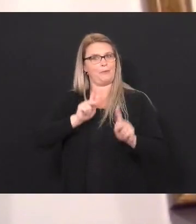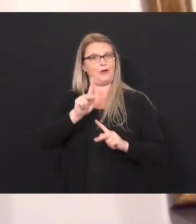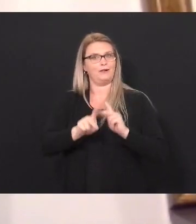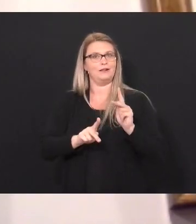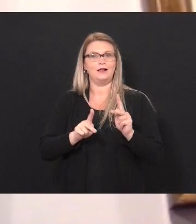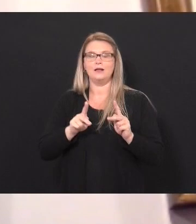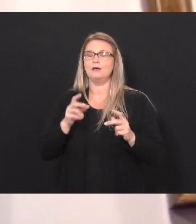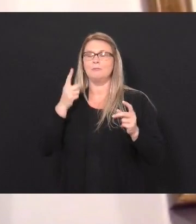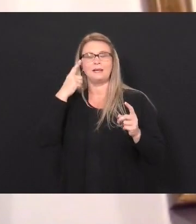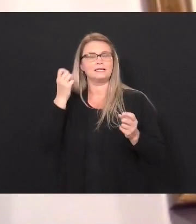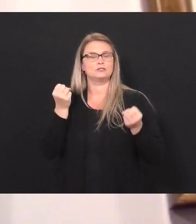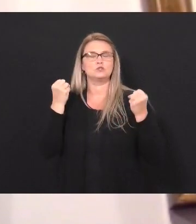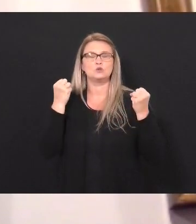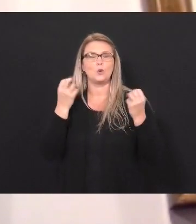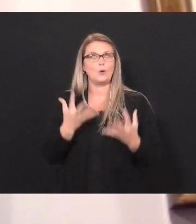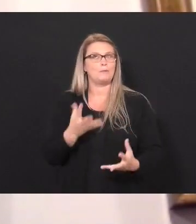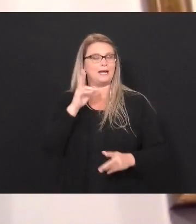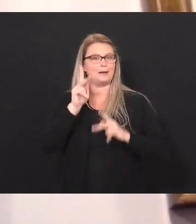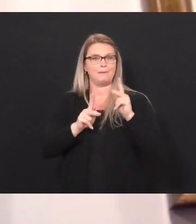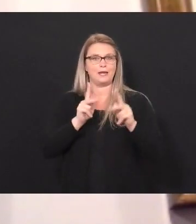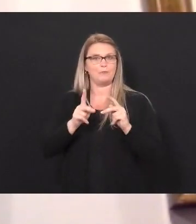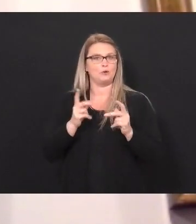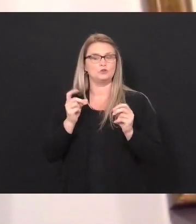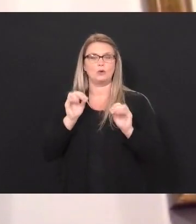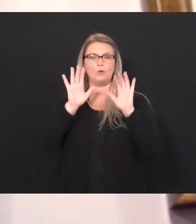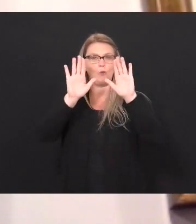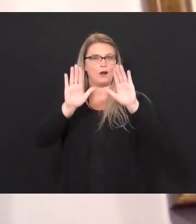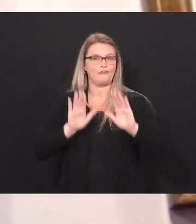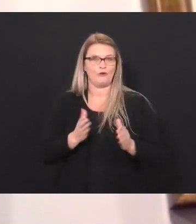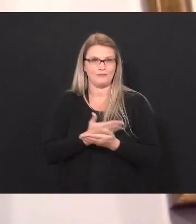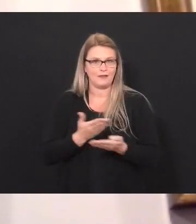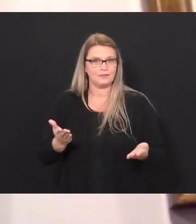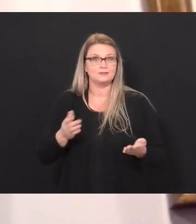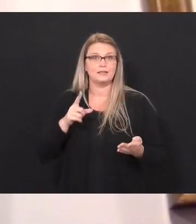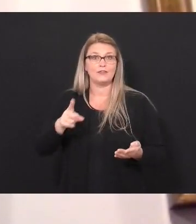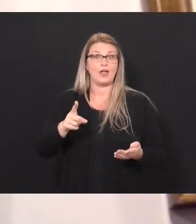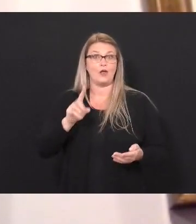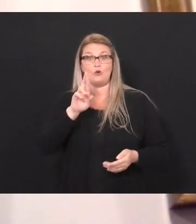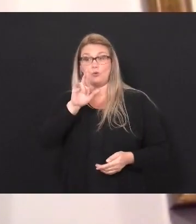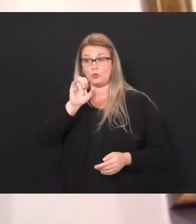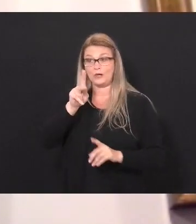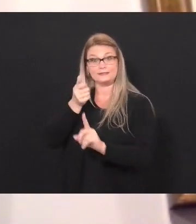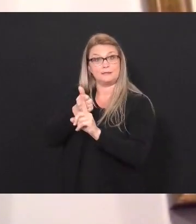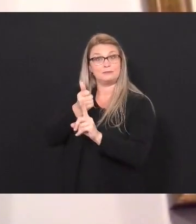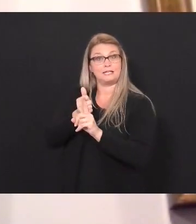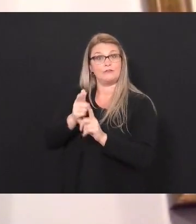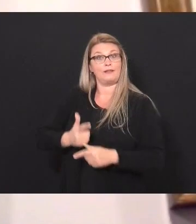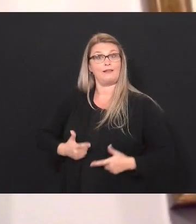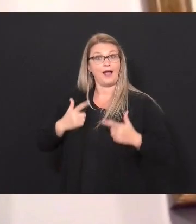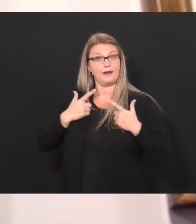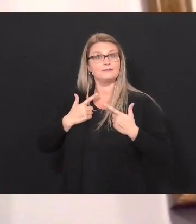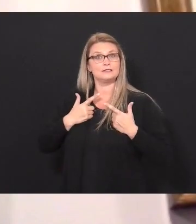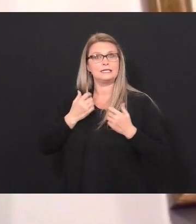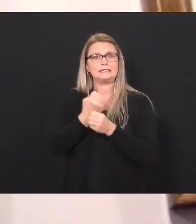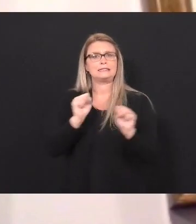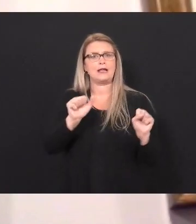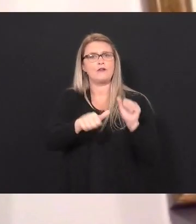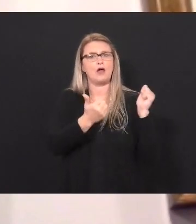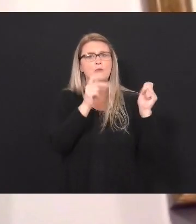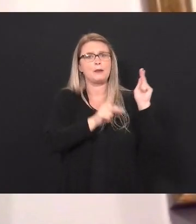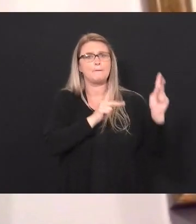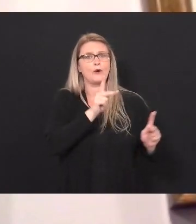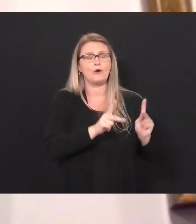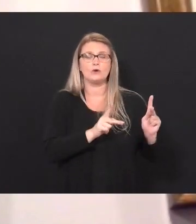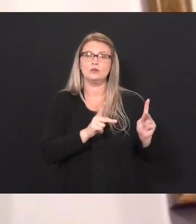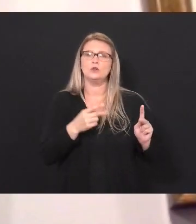are doing amazingly courageous things to risk their lives to save other people. But if we follow simple